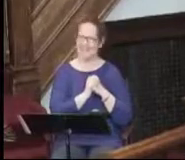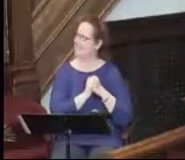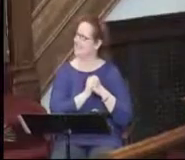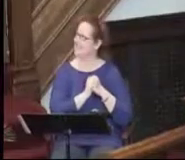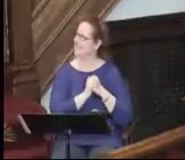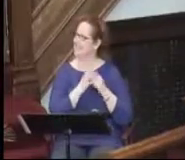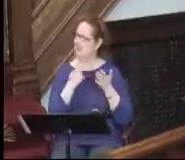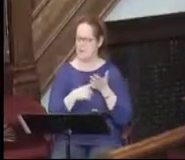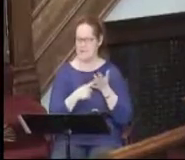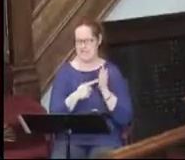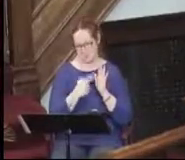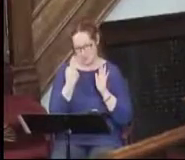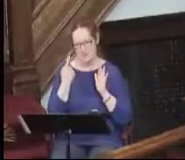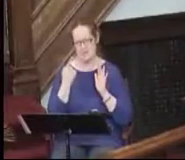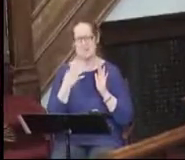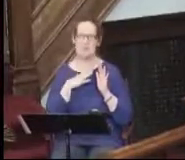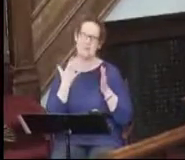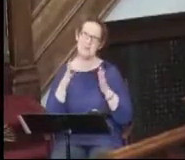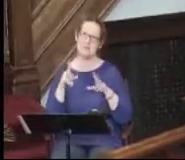We discussed it once, so I have permission.